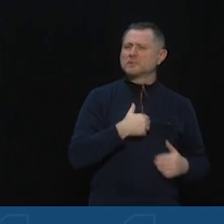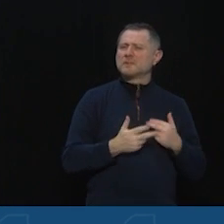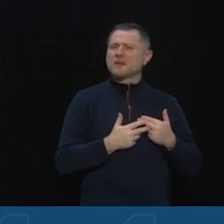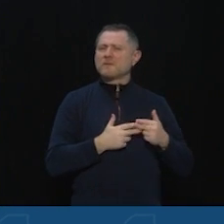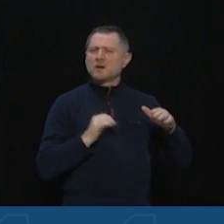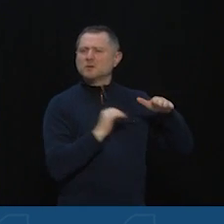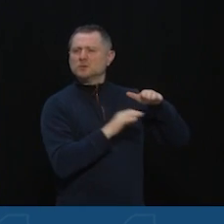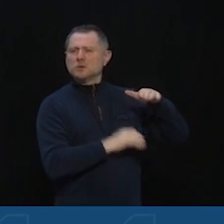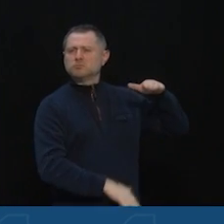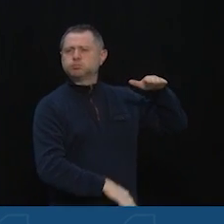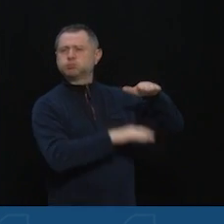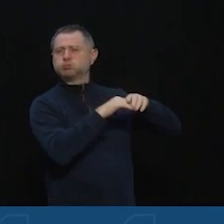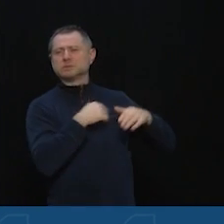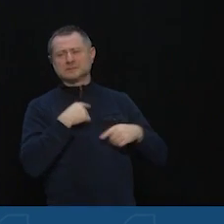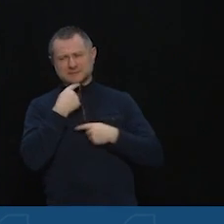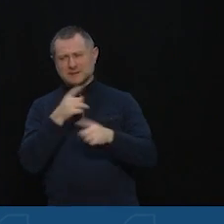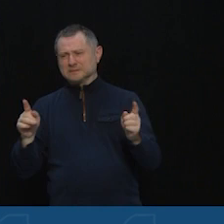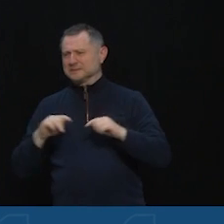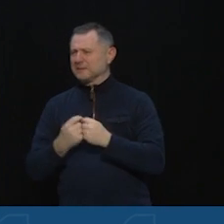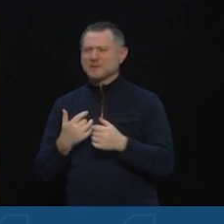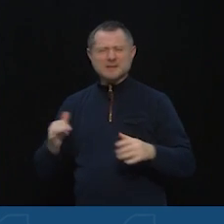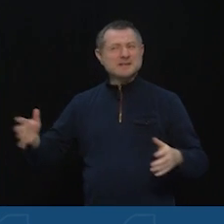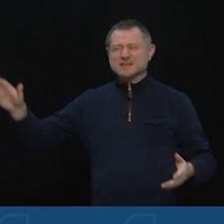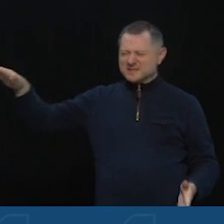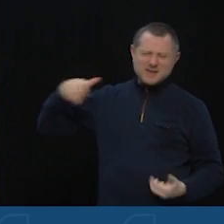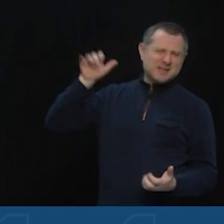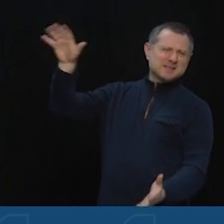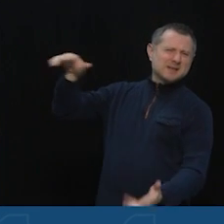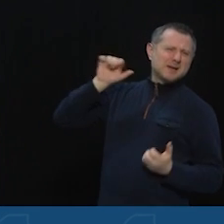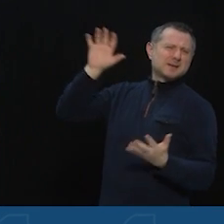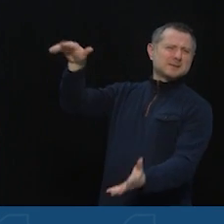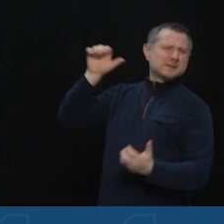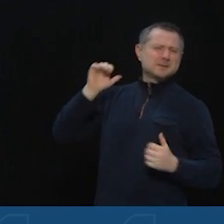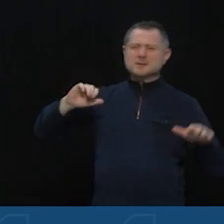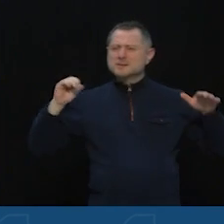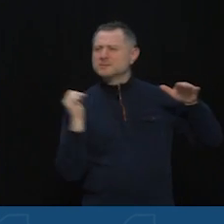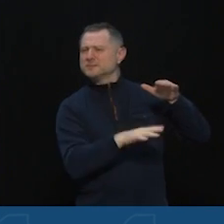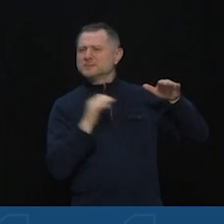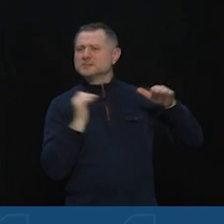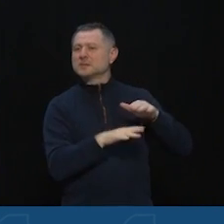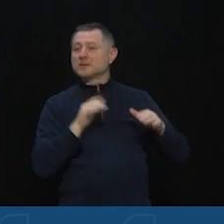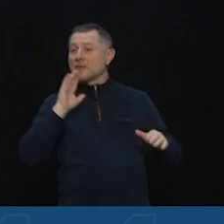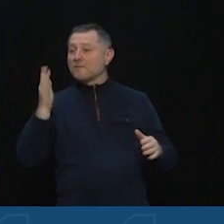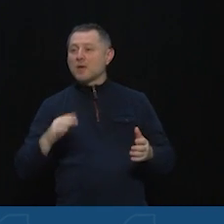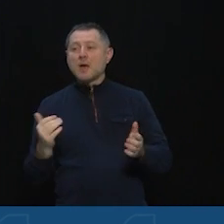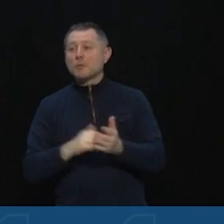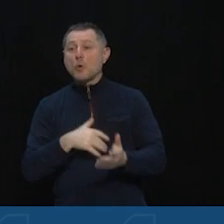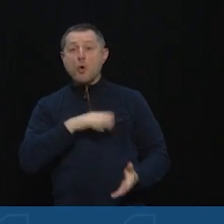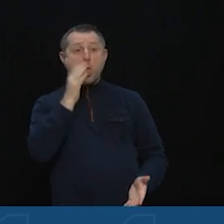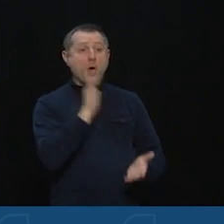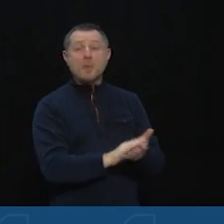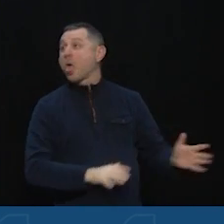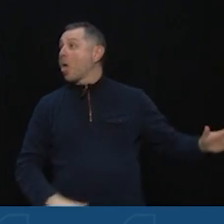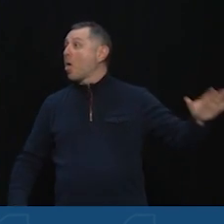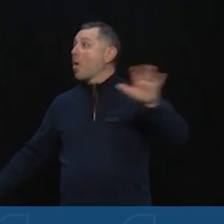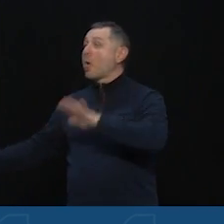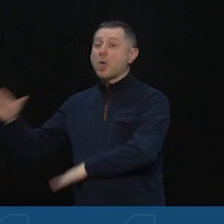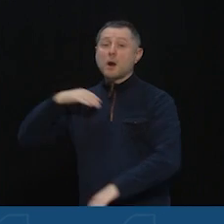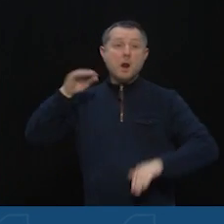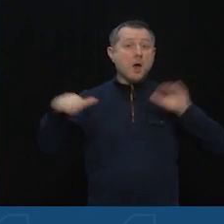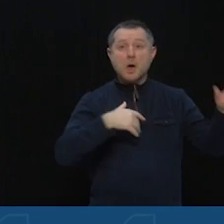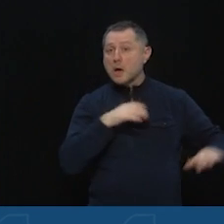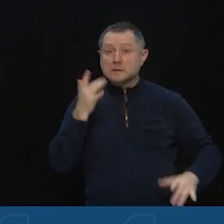them, get them in hand, make sure that we have more than enough so we never feel vulnerable, and we're going to make sure that we continue to keep New Yorkers safe as we